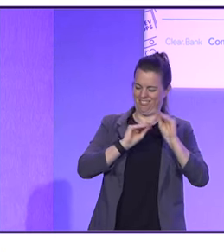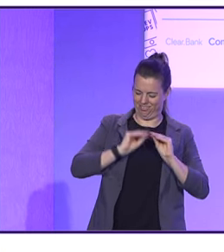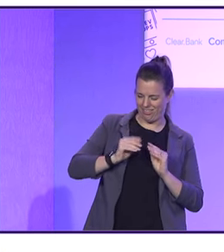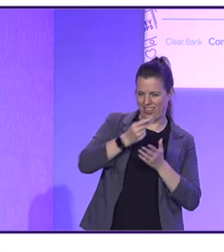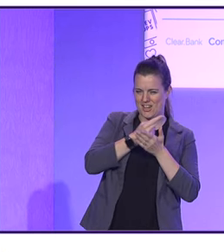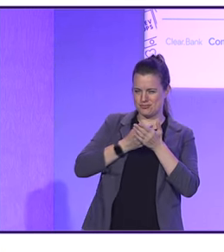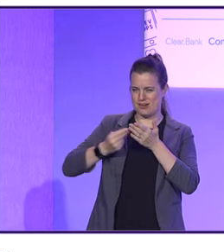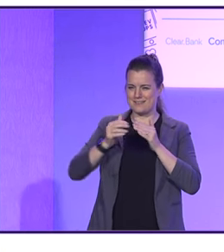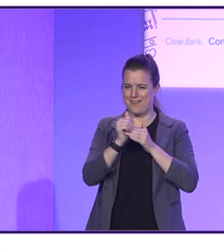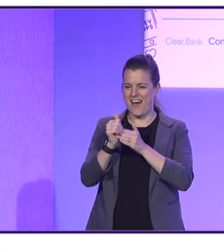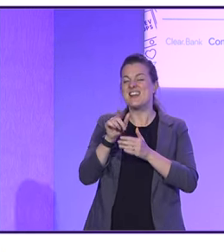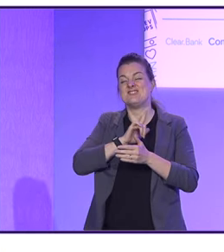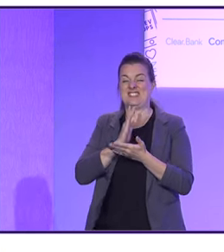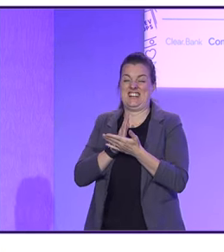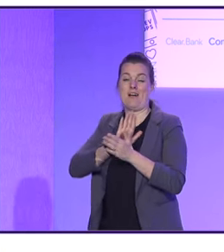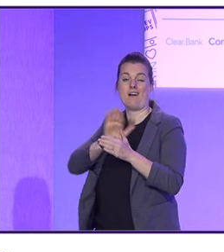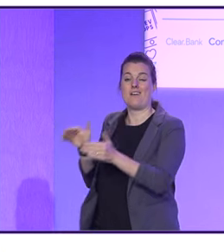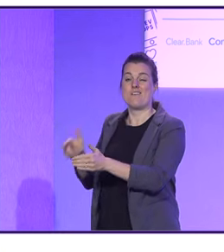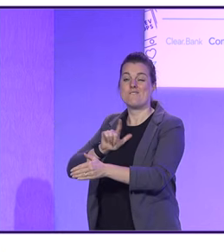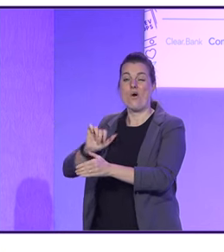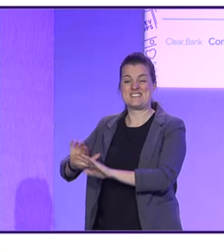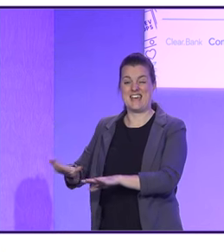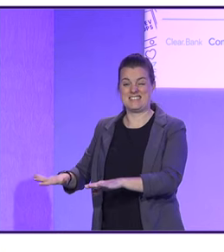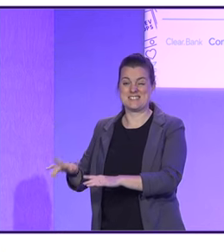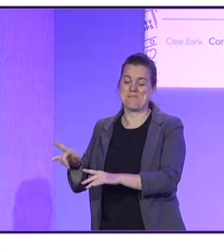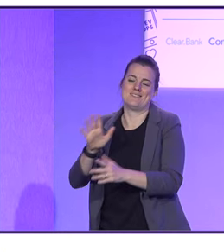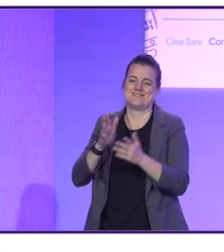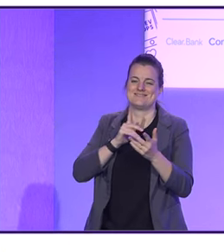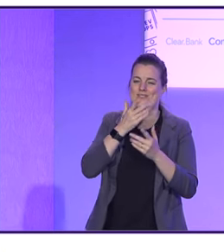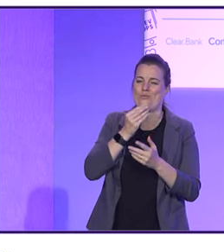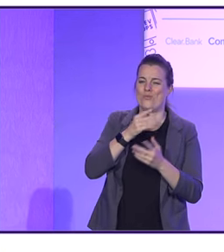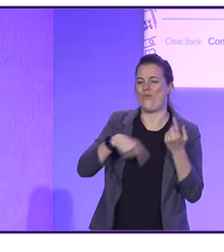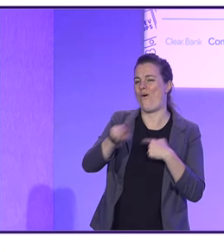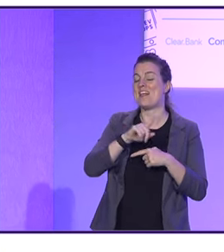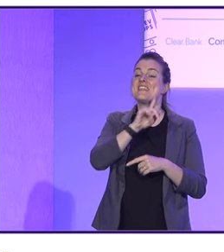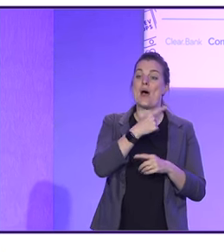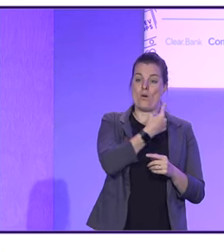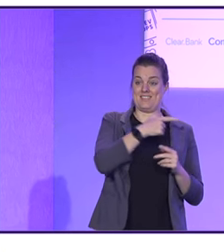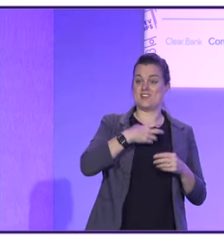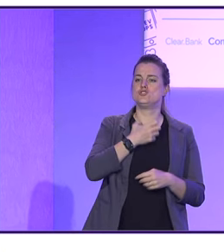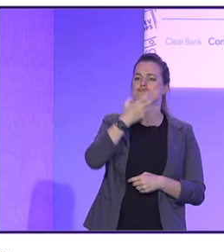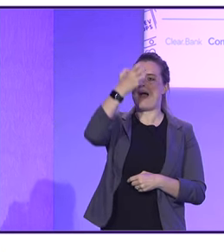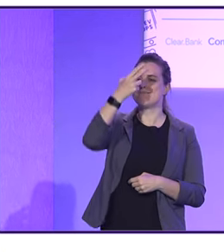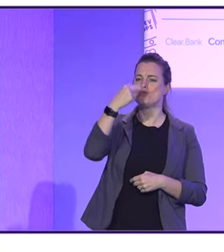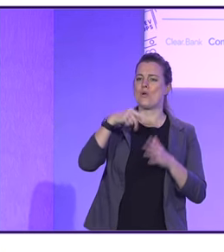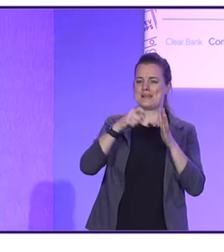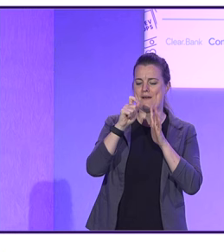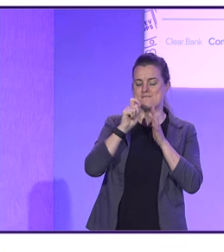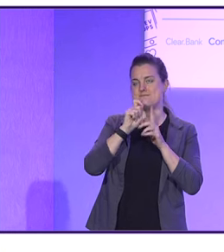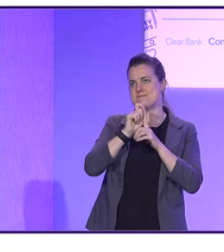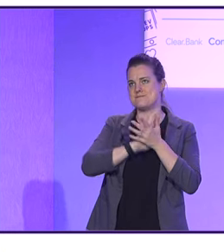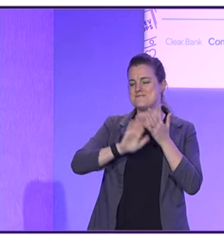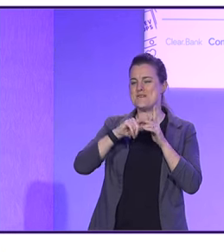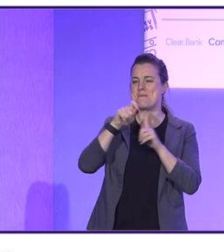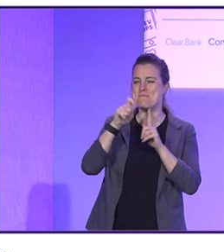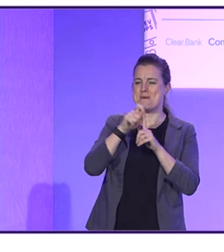Kubernetes worked. This giraffe is called Fippy. She goes on an adventure on Captain Cube, who is the owl on his giant boat, which is made